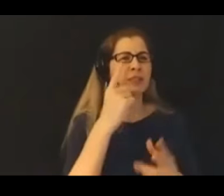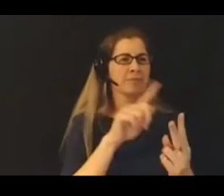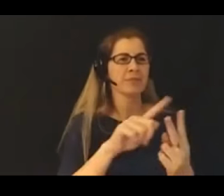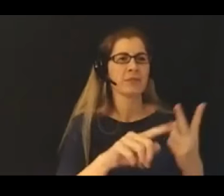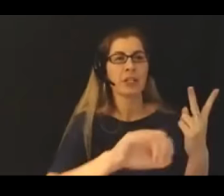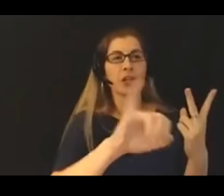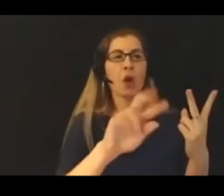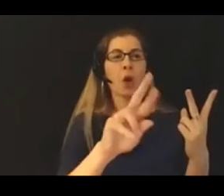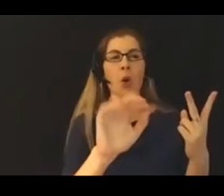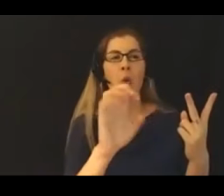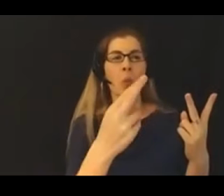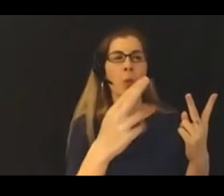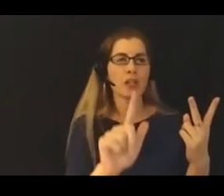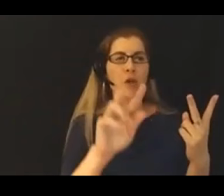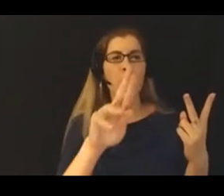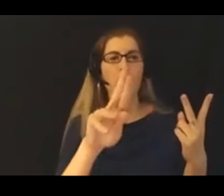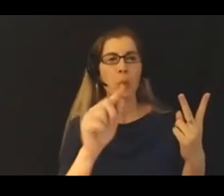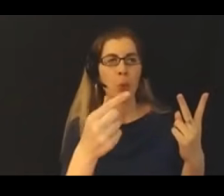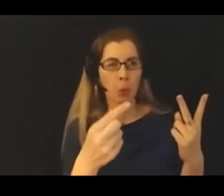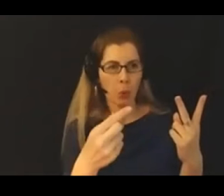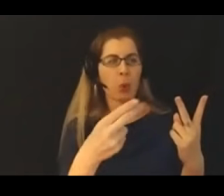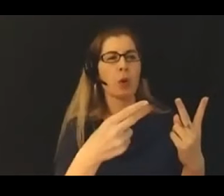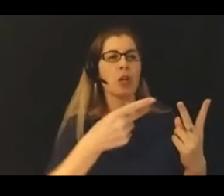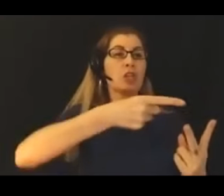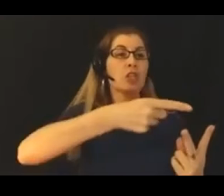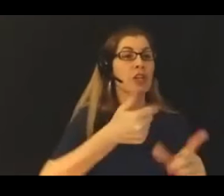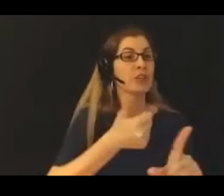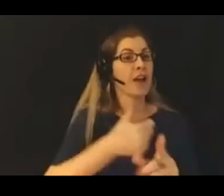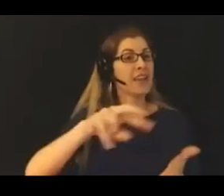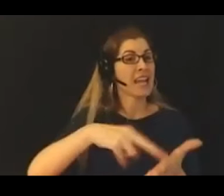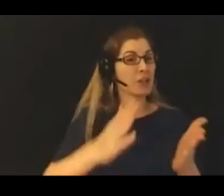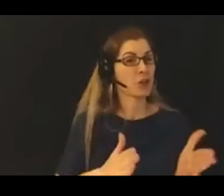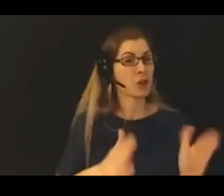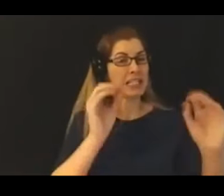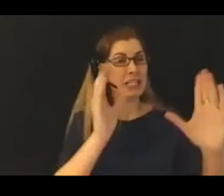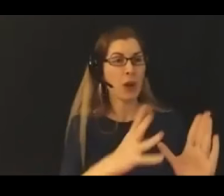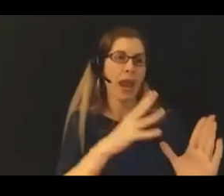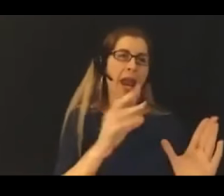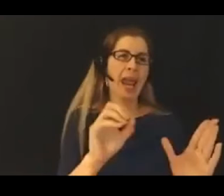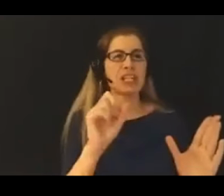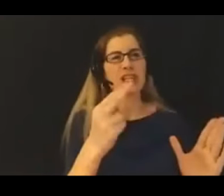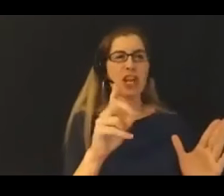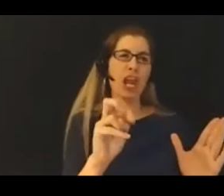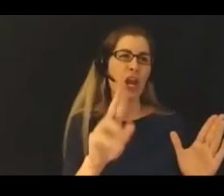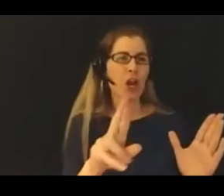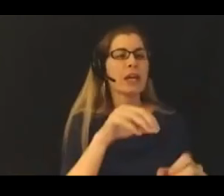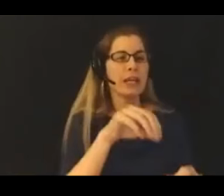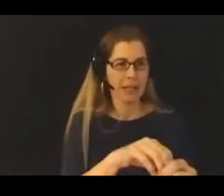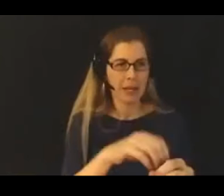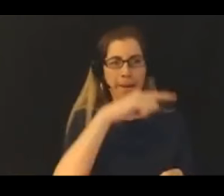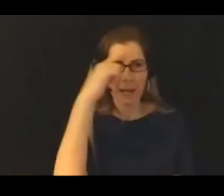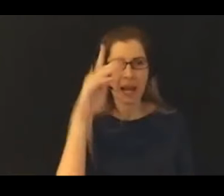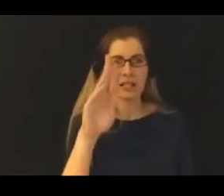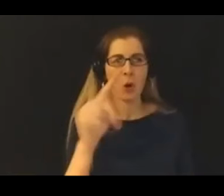Rachel Rugh, founder of New River Moving Arts, is a dancer, teacher, mover, and shaker currently based in Blacksburg,